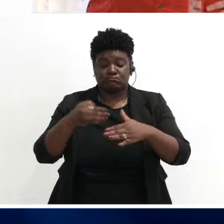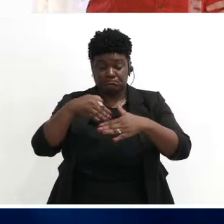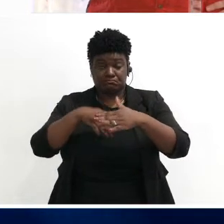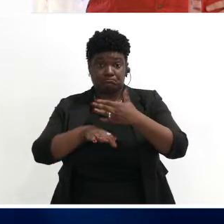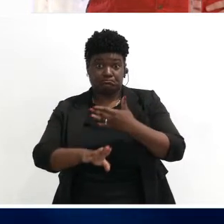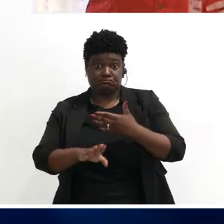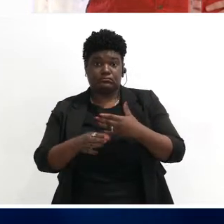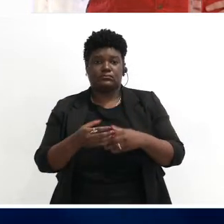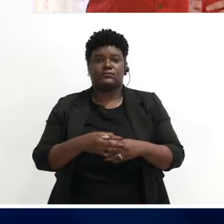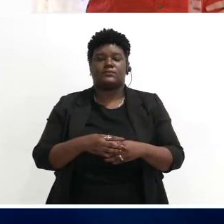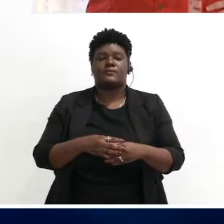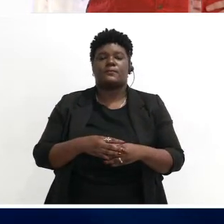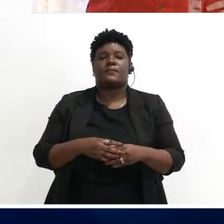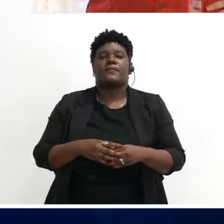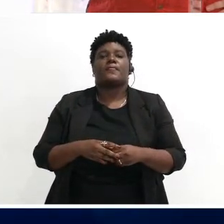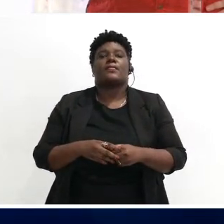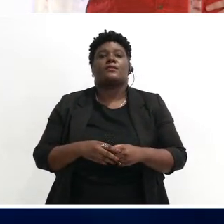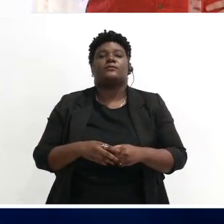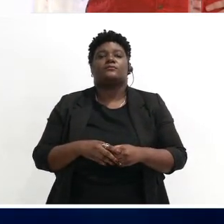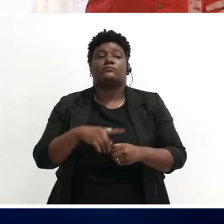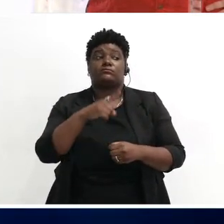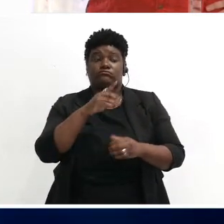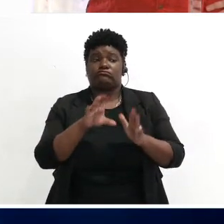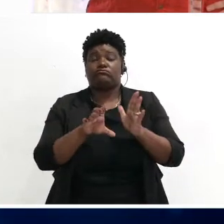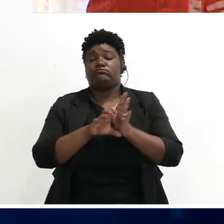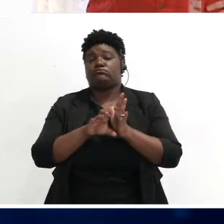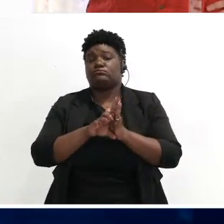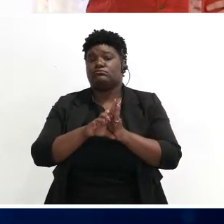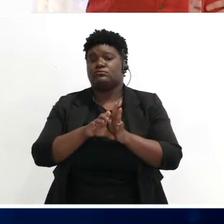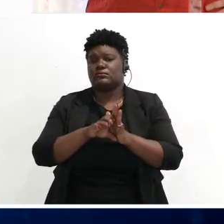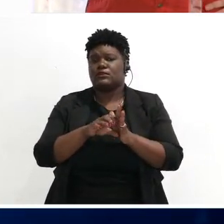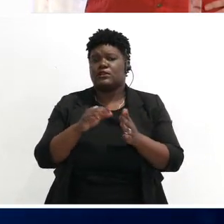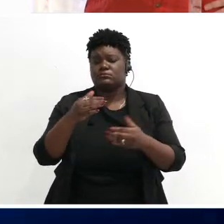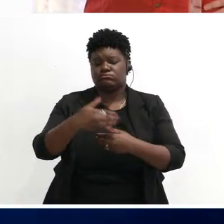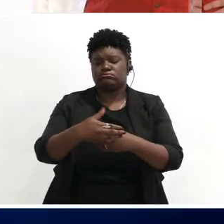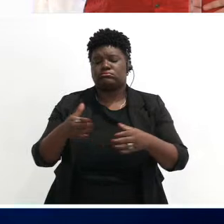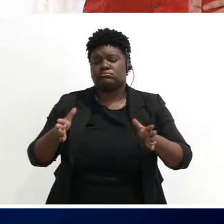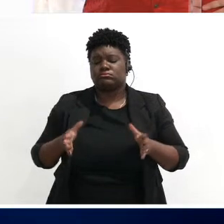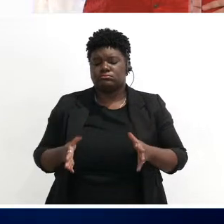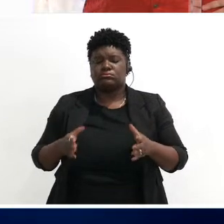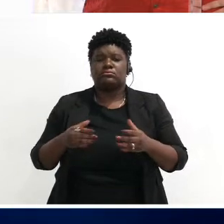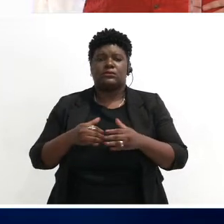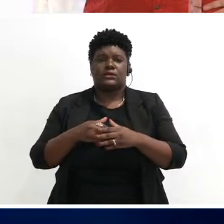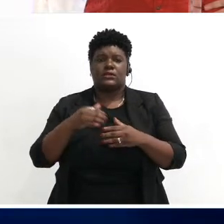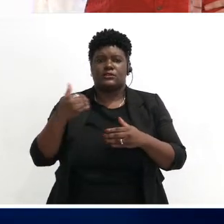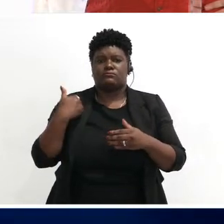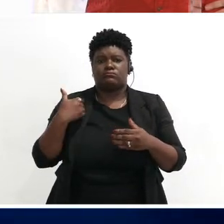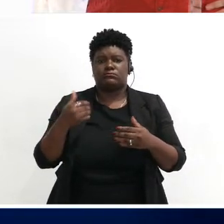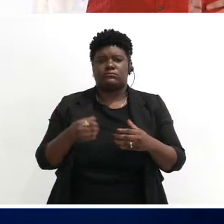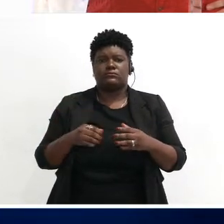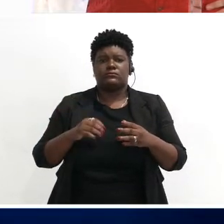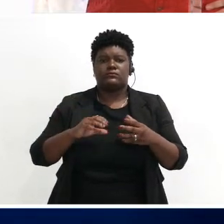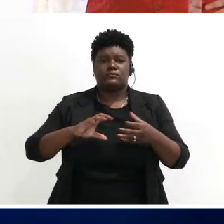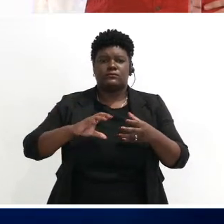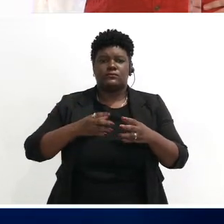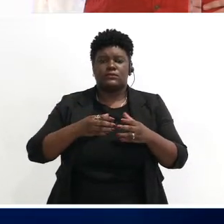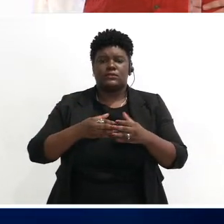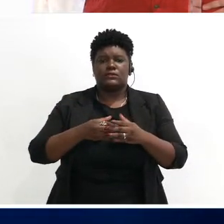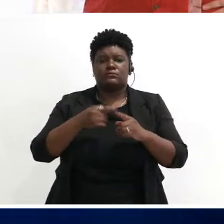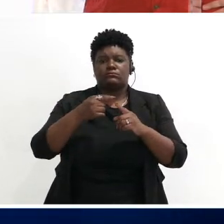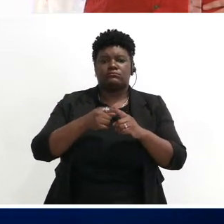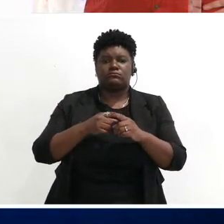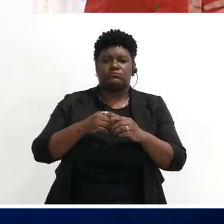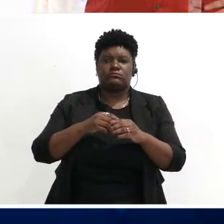And here's some examples of some of these packages that have holes in them. Could be for a pressure sensor or for